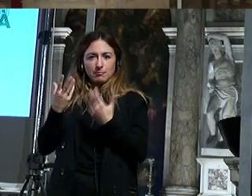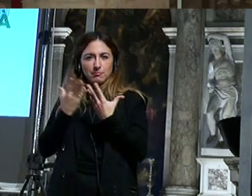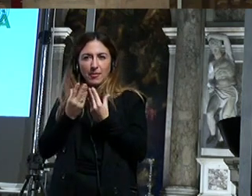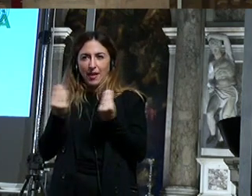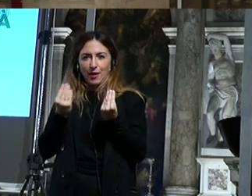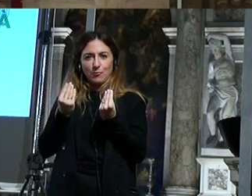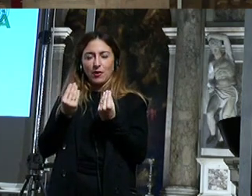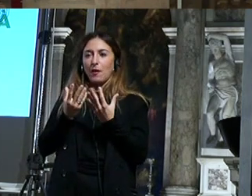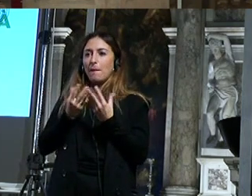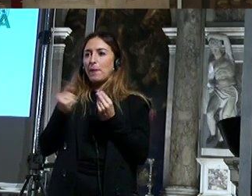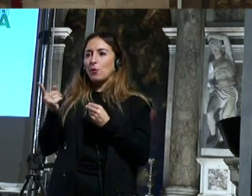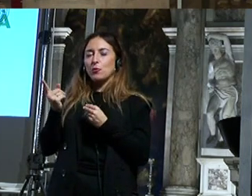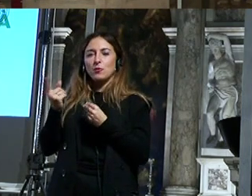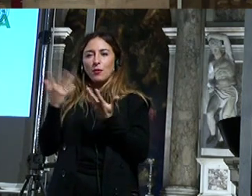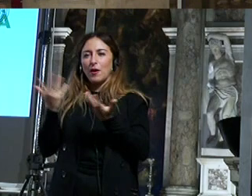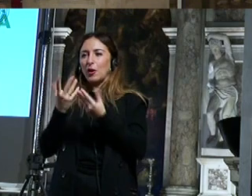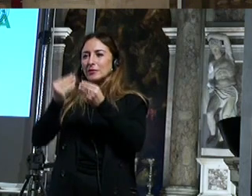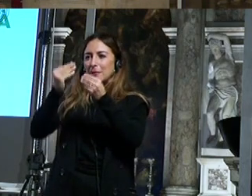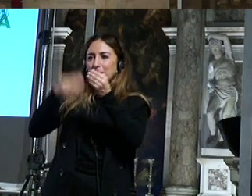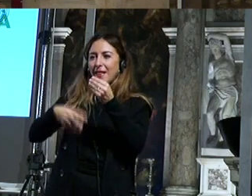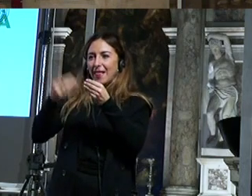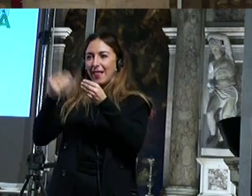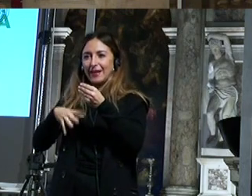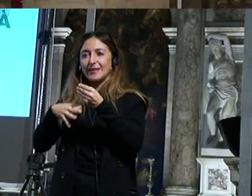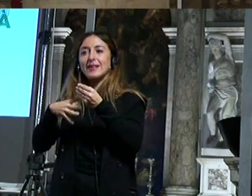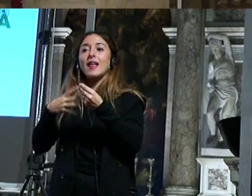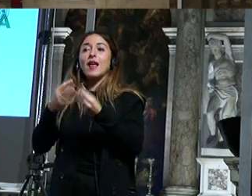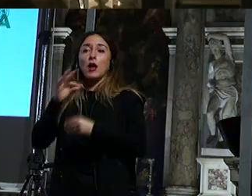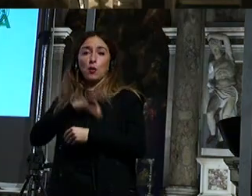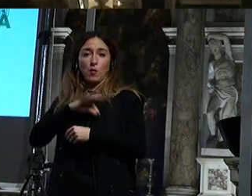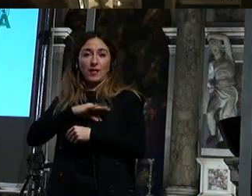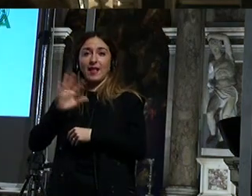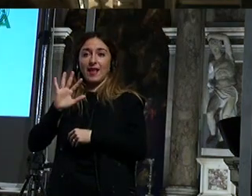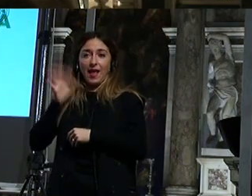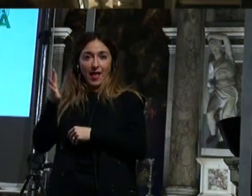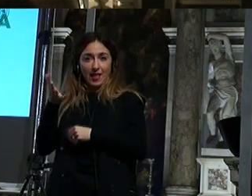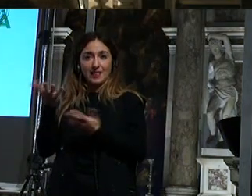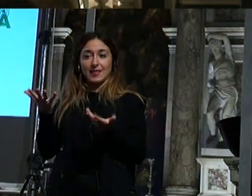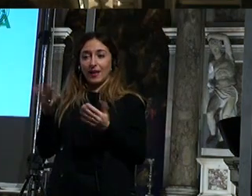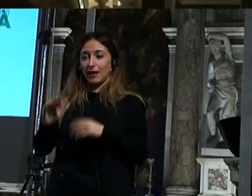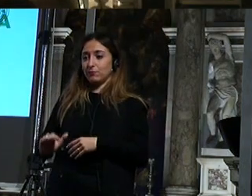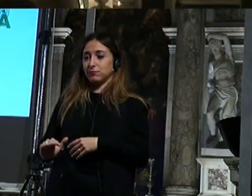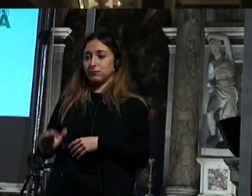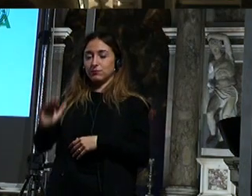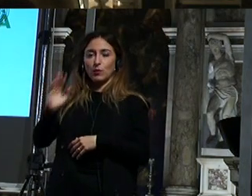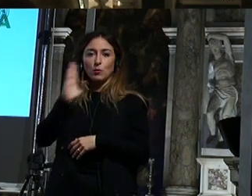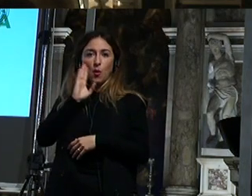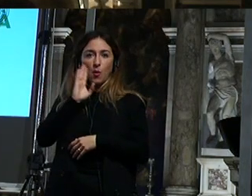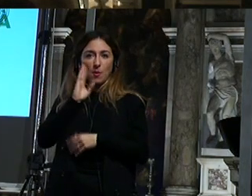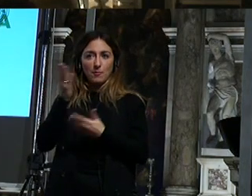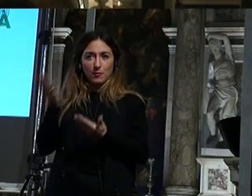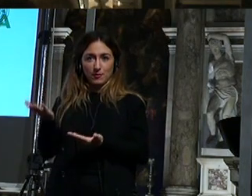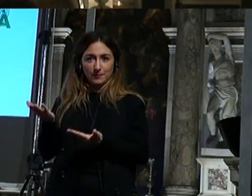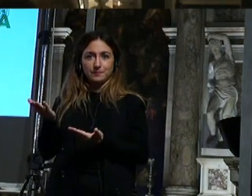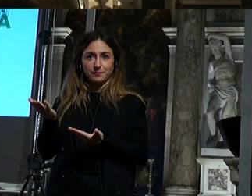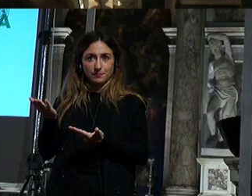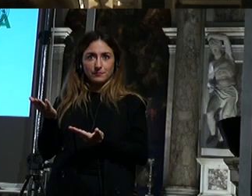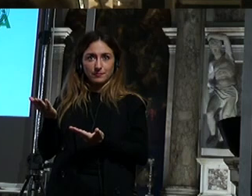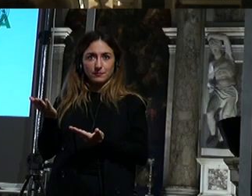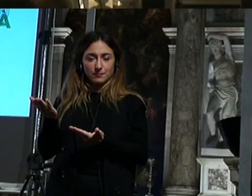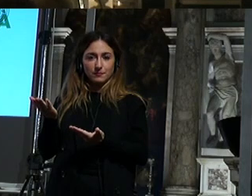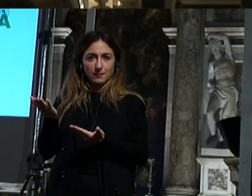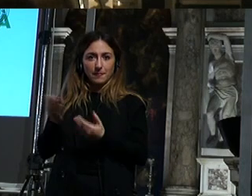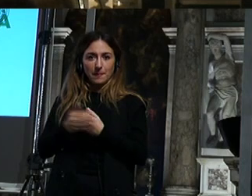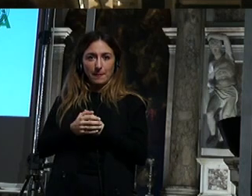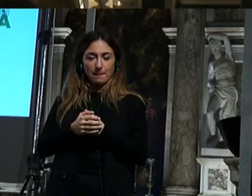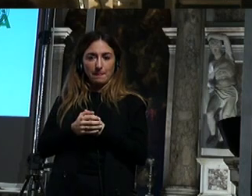on the road to manhood. But at the same time, I am standing on the side of being a woman and saying, wow, and what would that have been